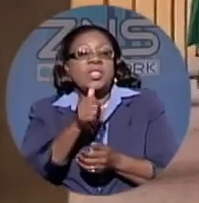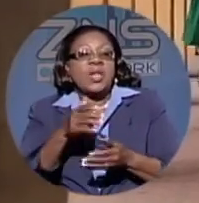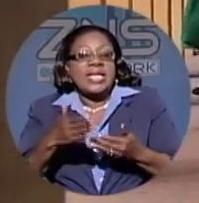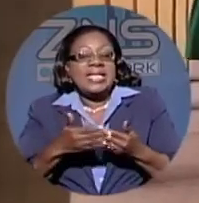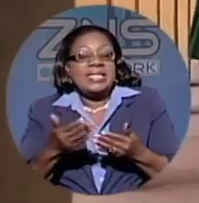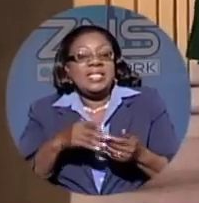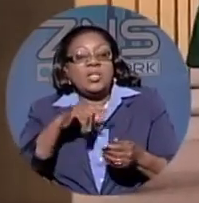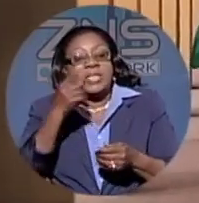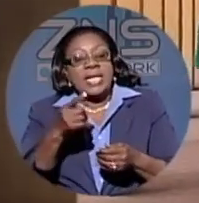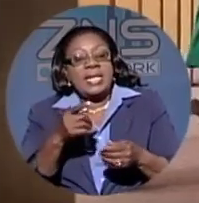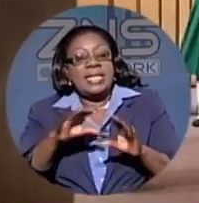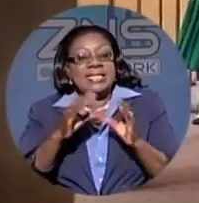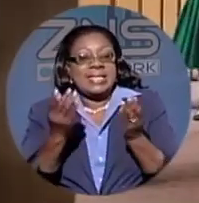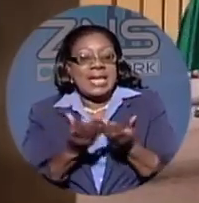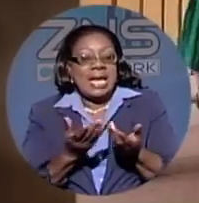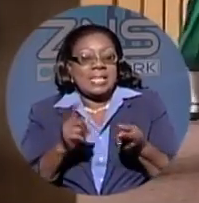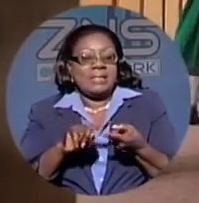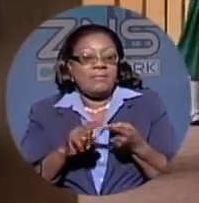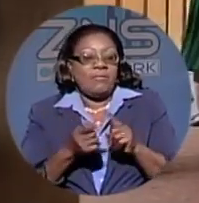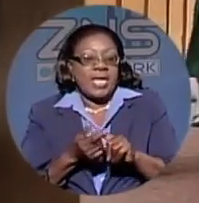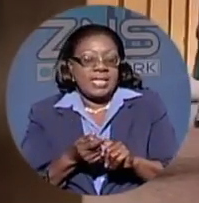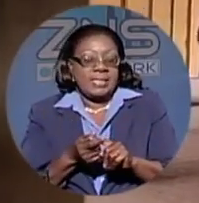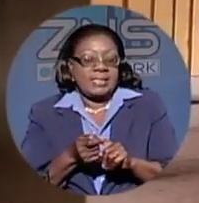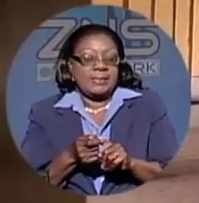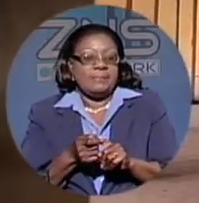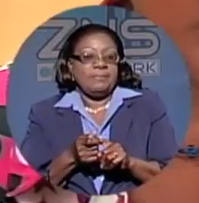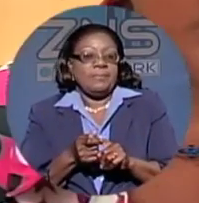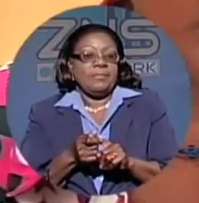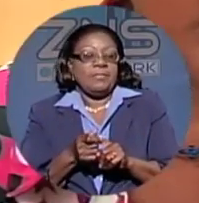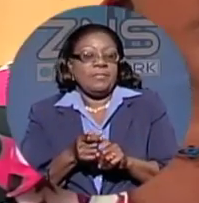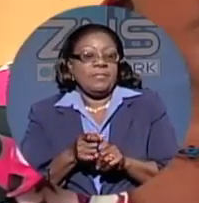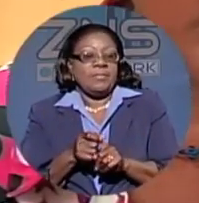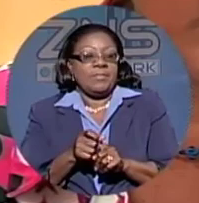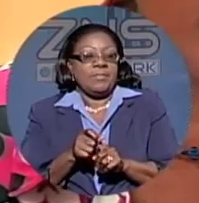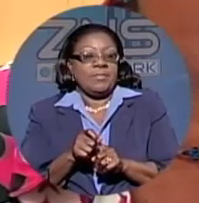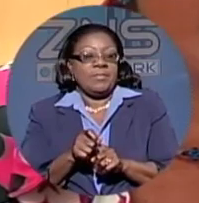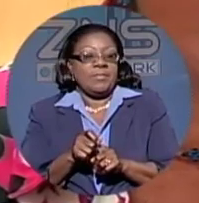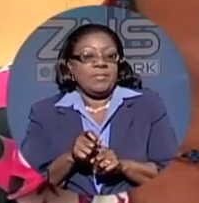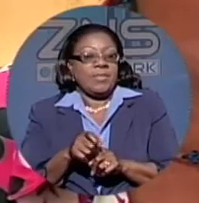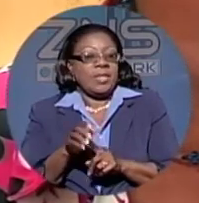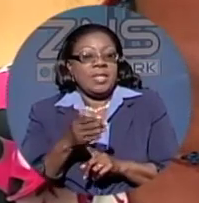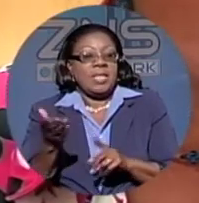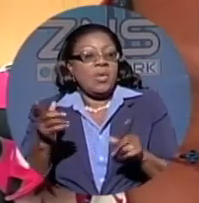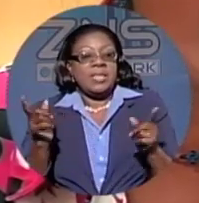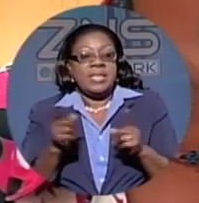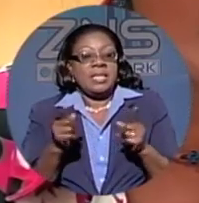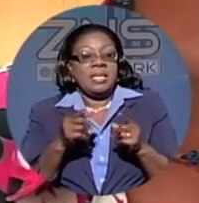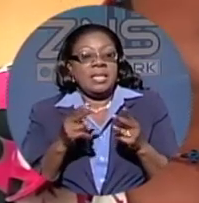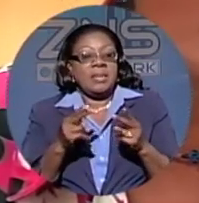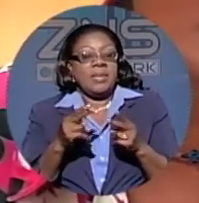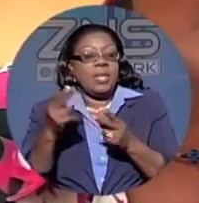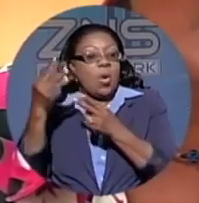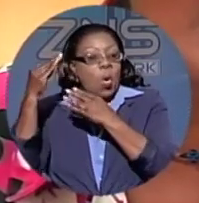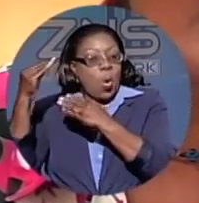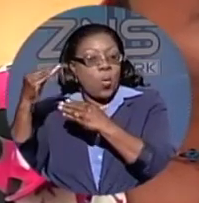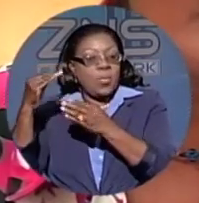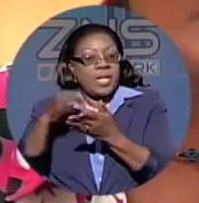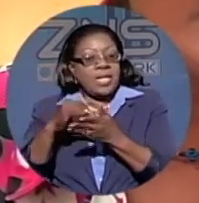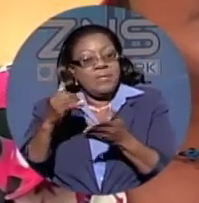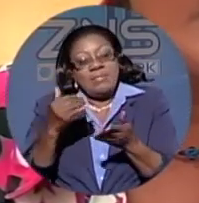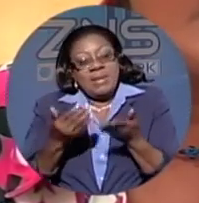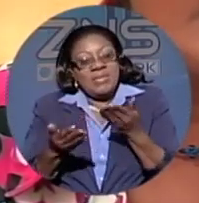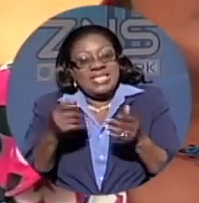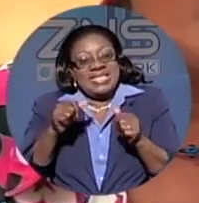his classmates, as most of them were his friends since the first grade. There was a little bit hope in me that Marco was still